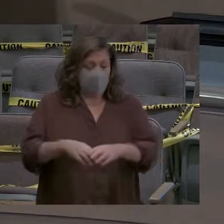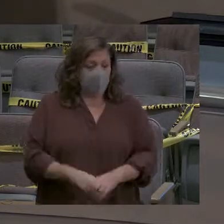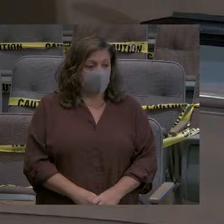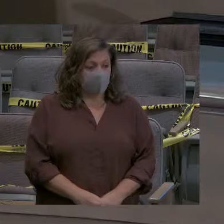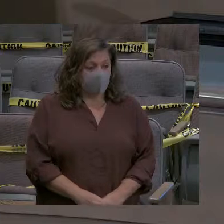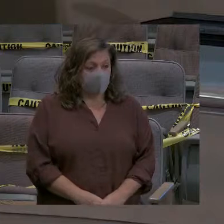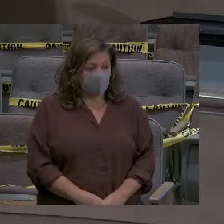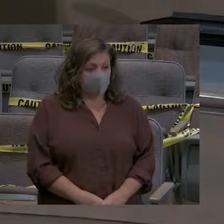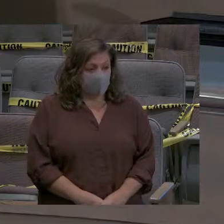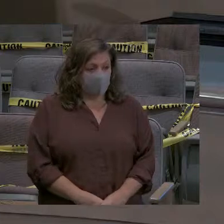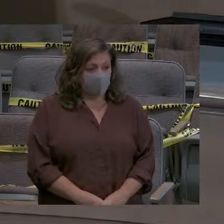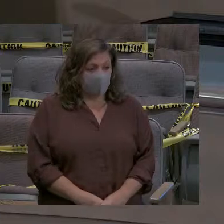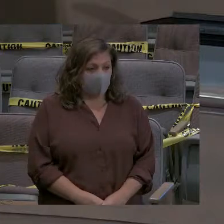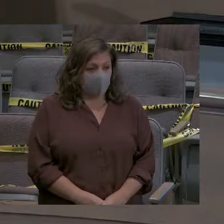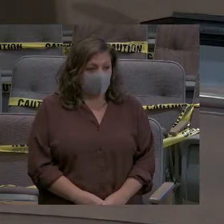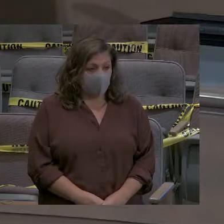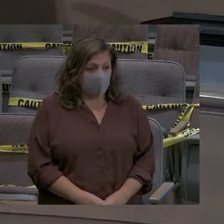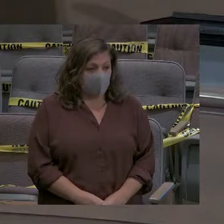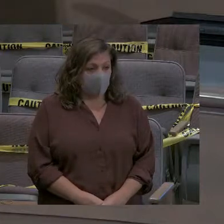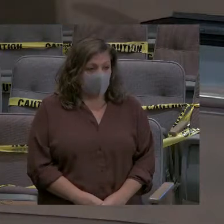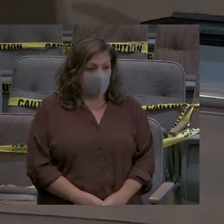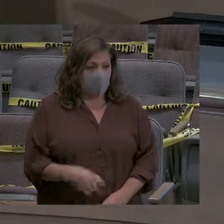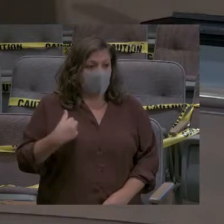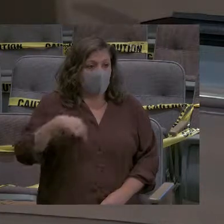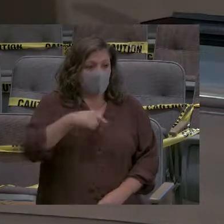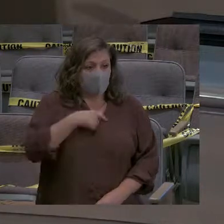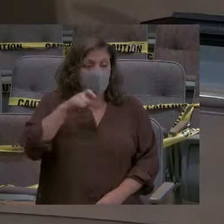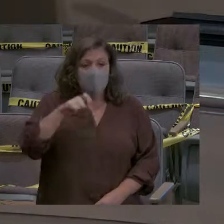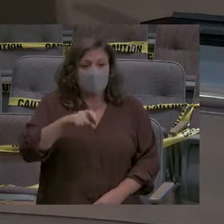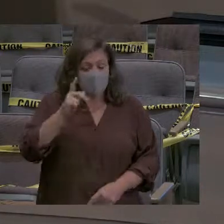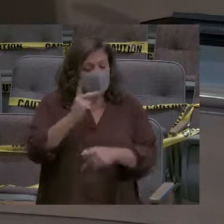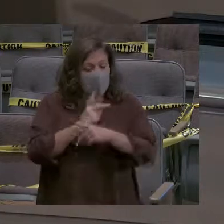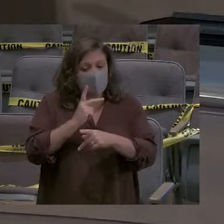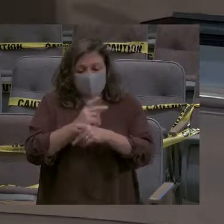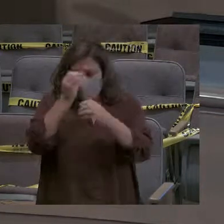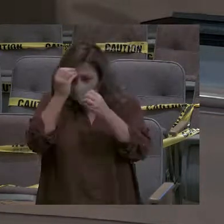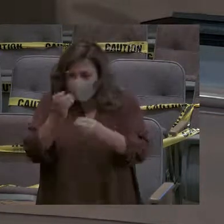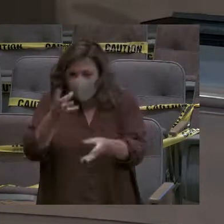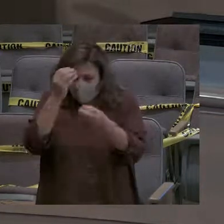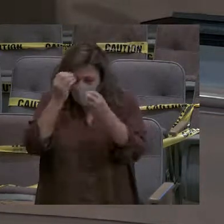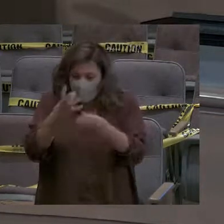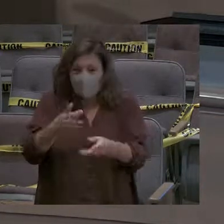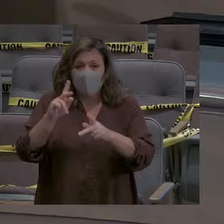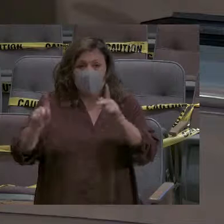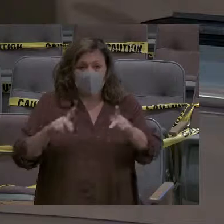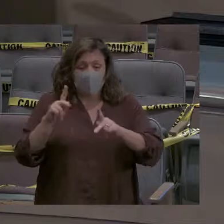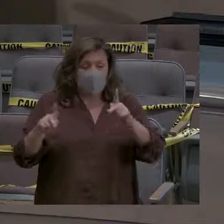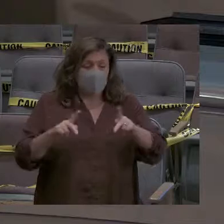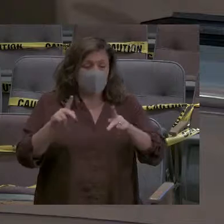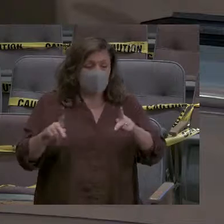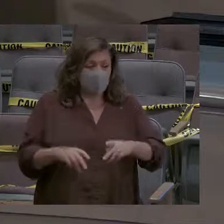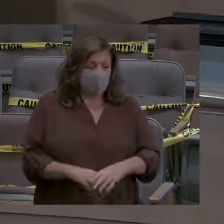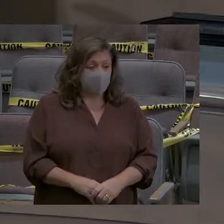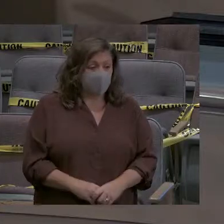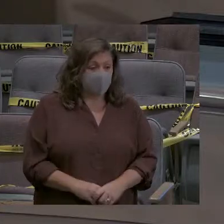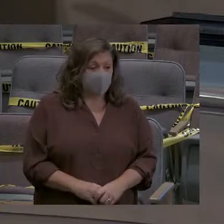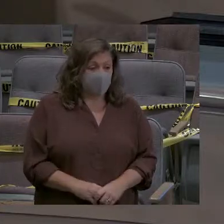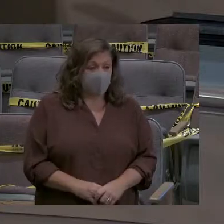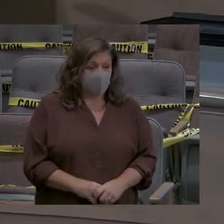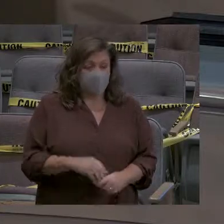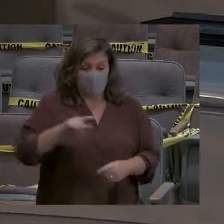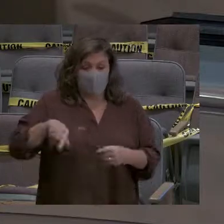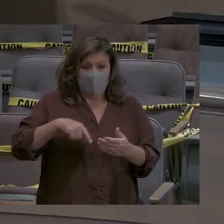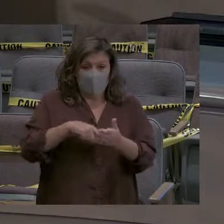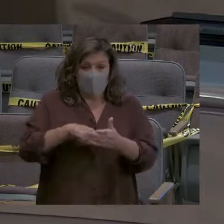we continue to educate, inform, and engage this community that this